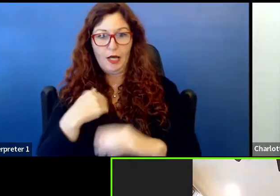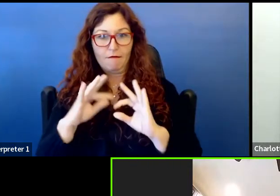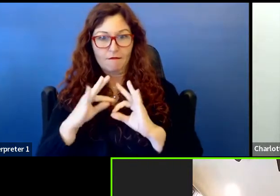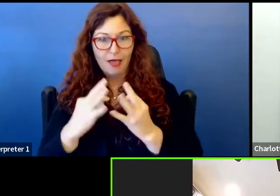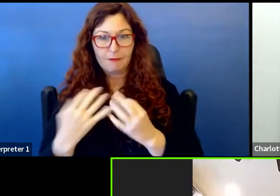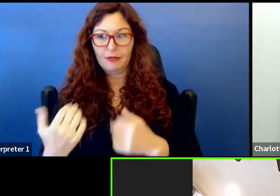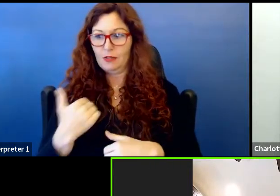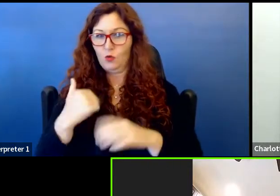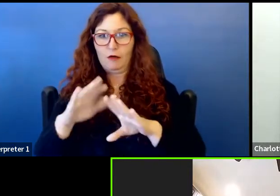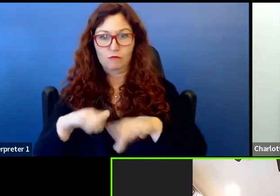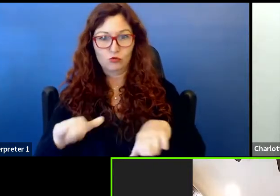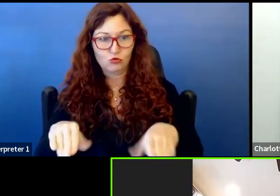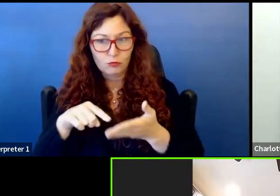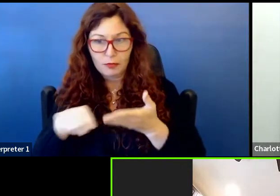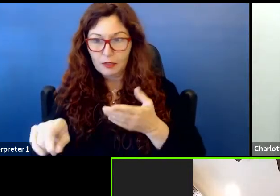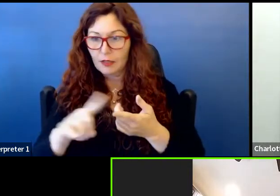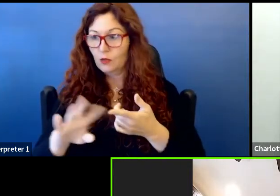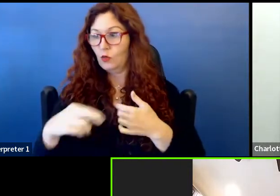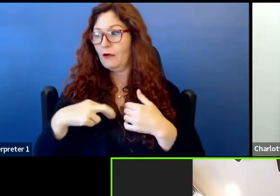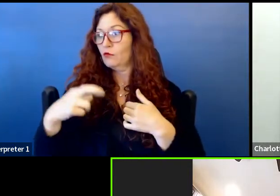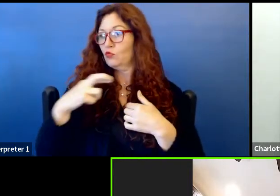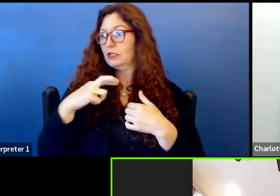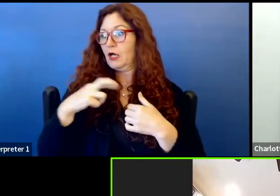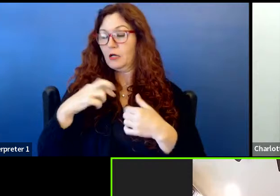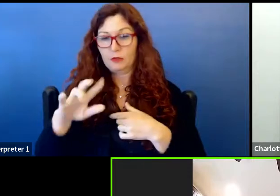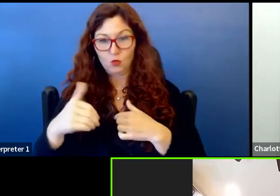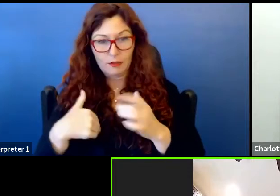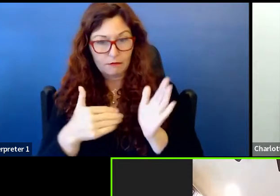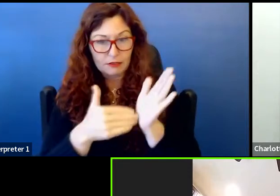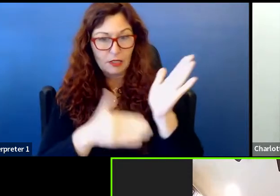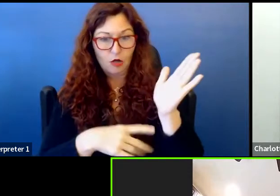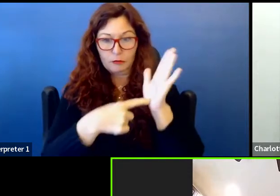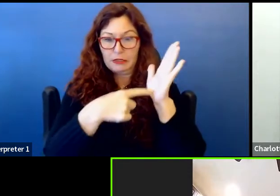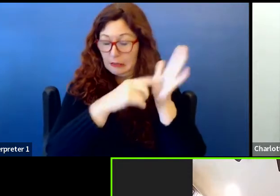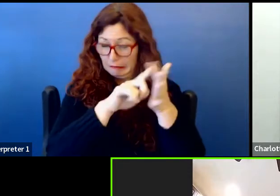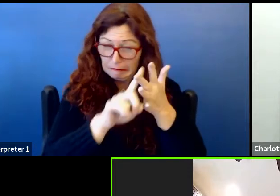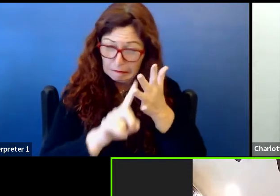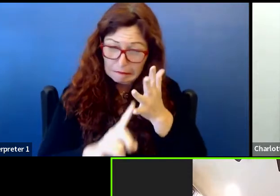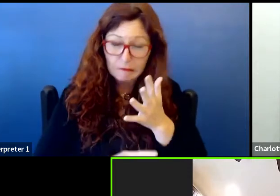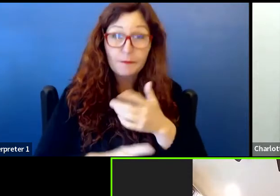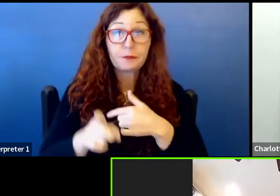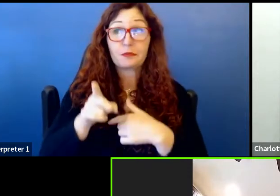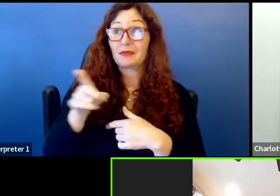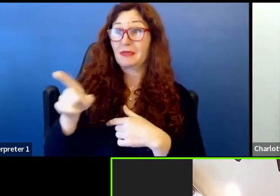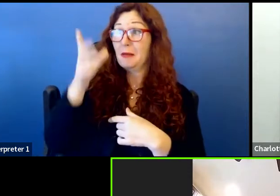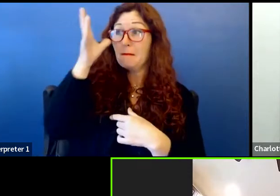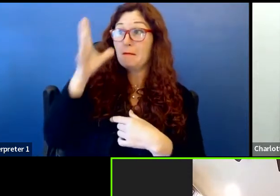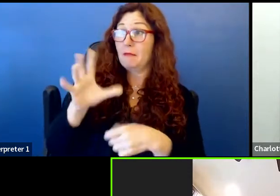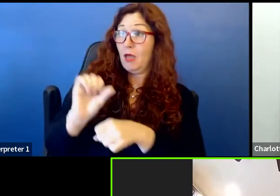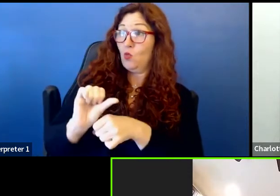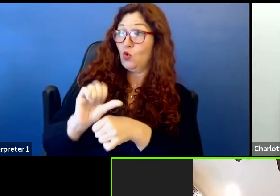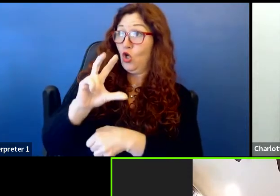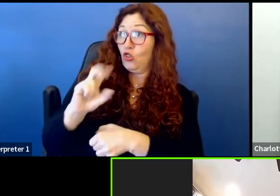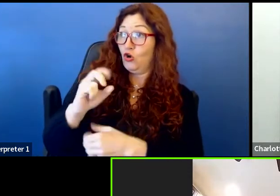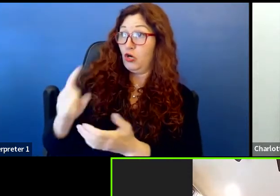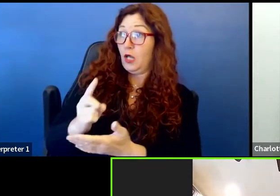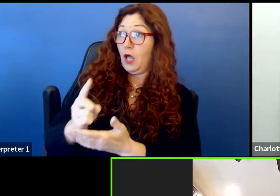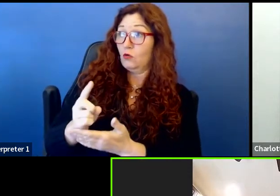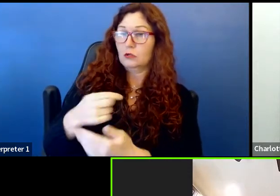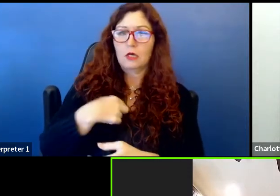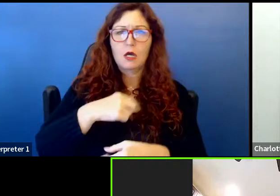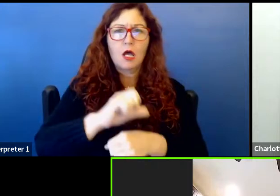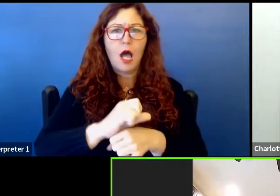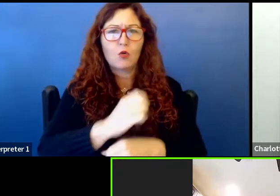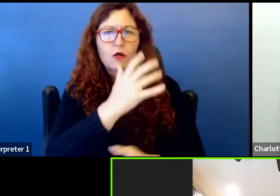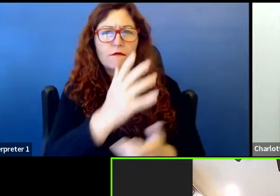and we have credits and we have doctor bills and everything and if he's working 30 hours and i'm working five hours how can i reach that